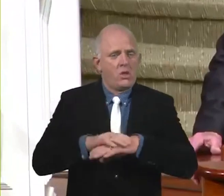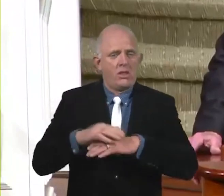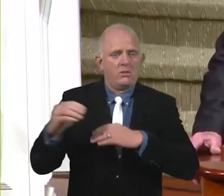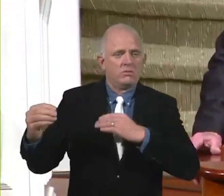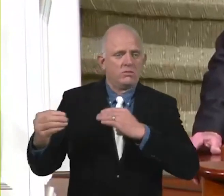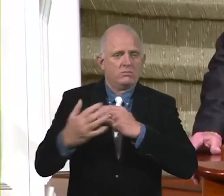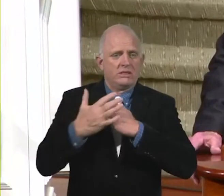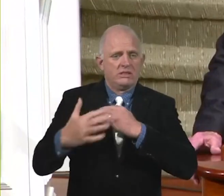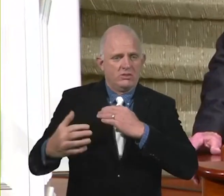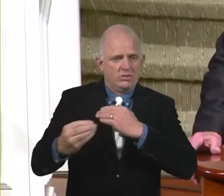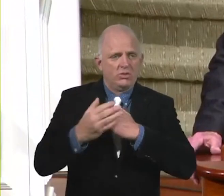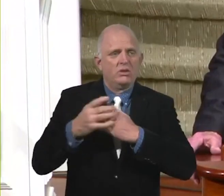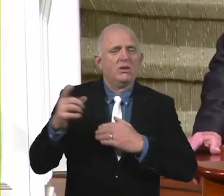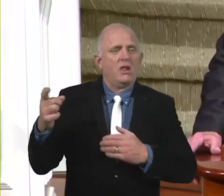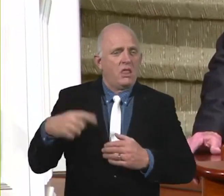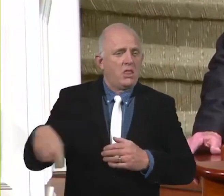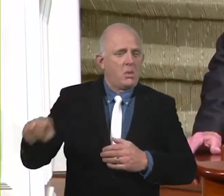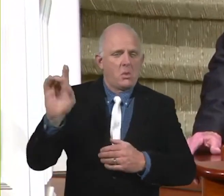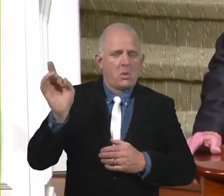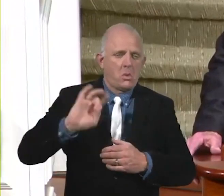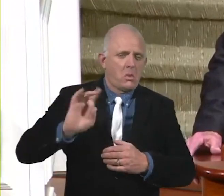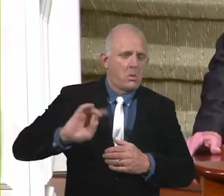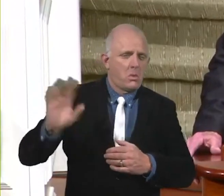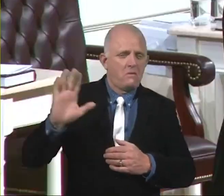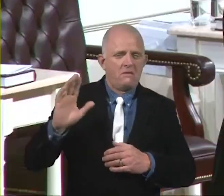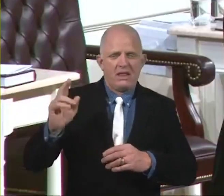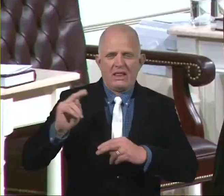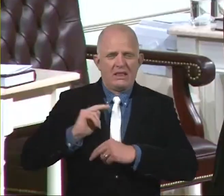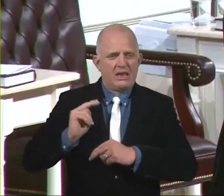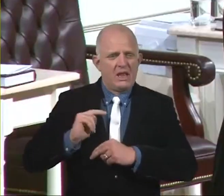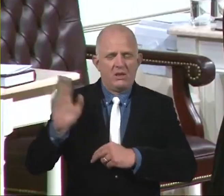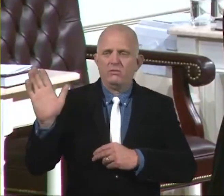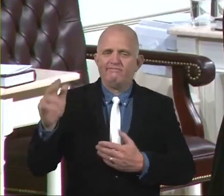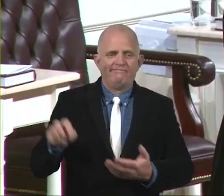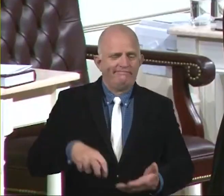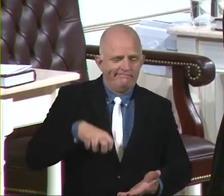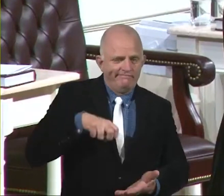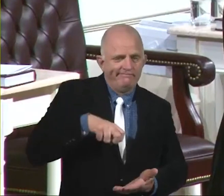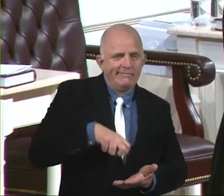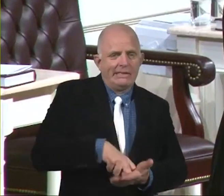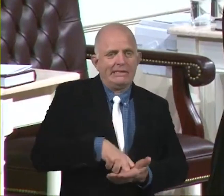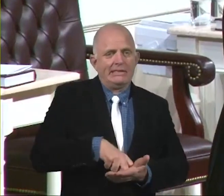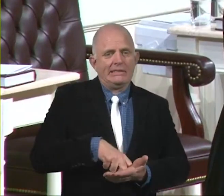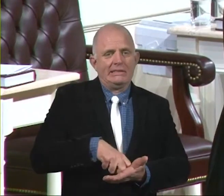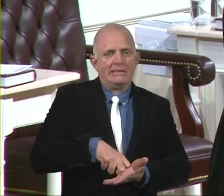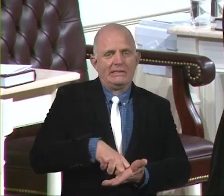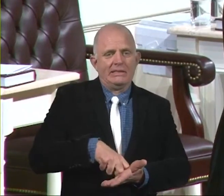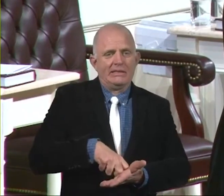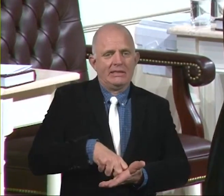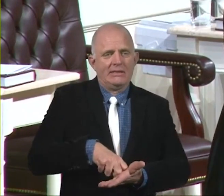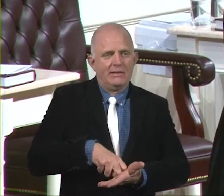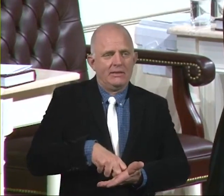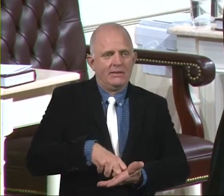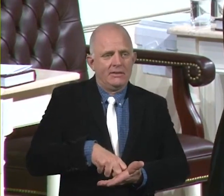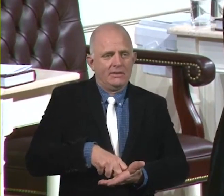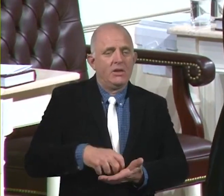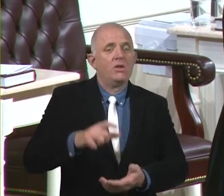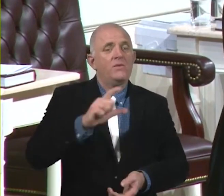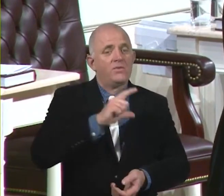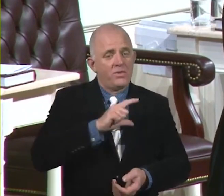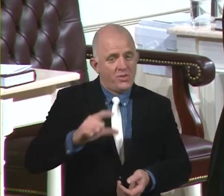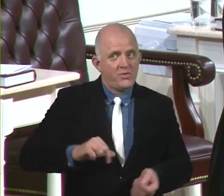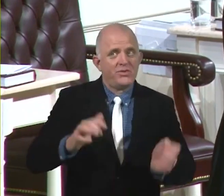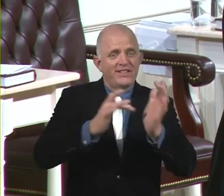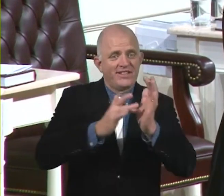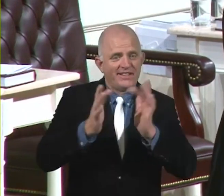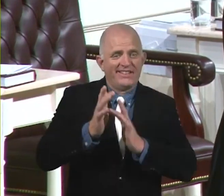them ungodly sailors were standing there watching, got down on his knees? Did you know the Lord Jesus got